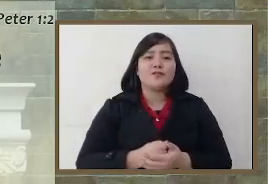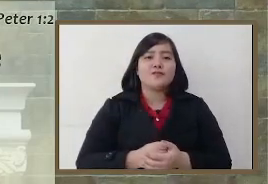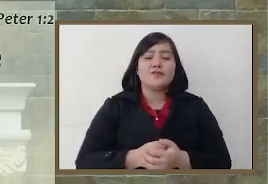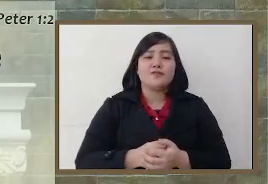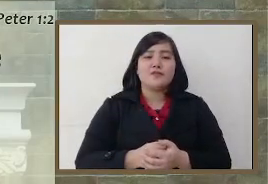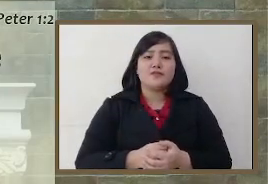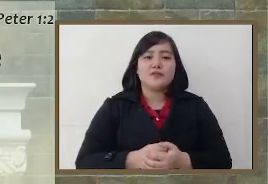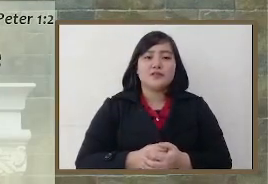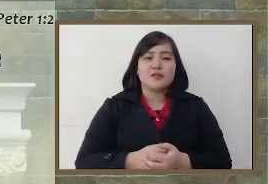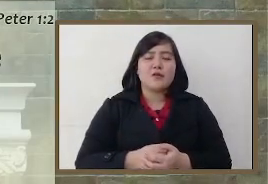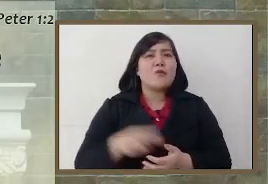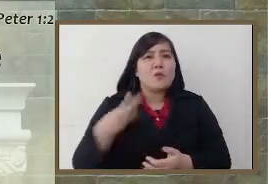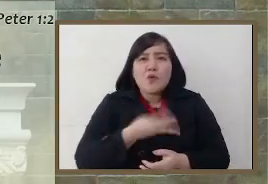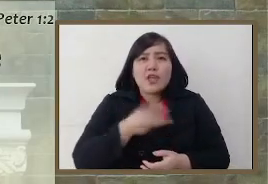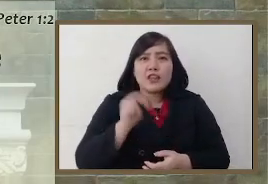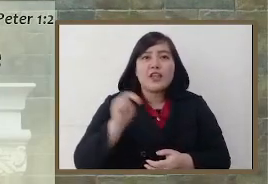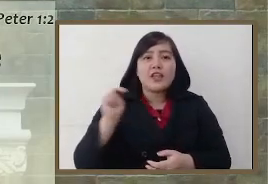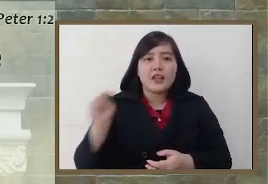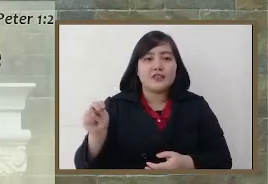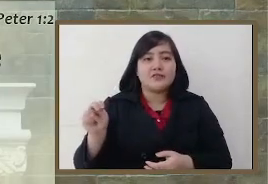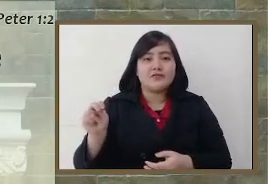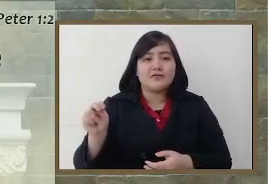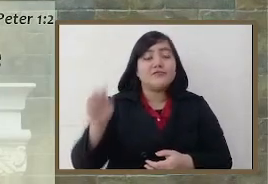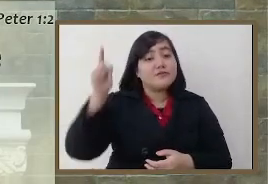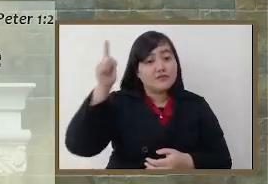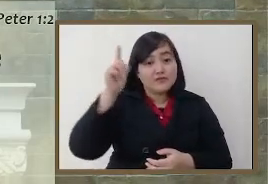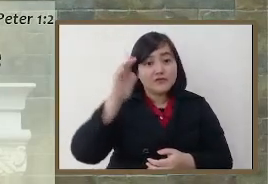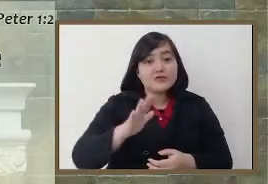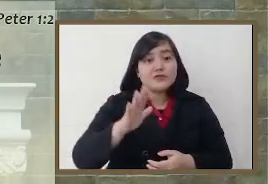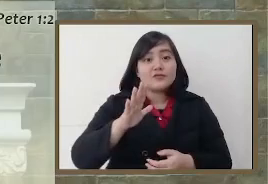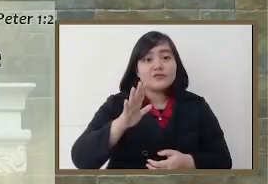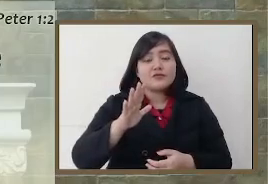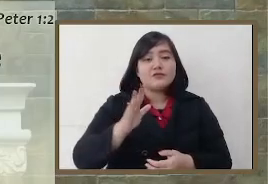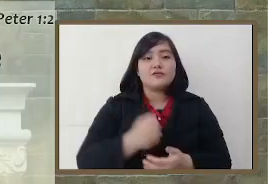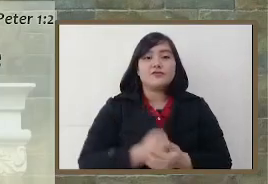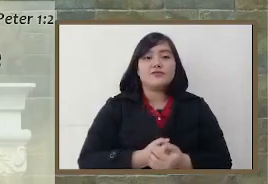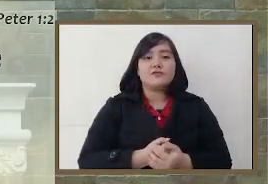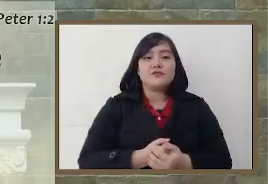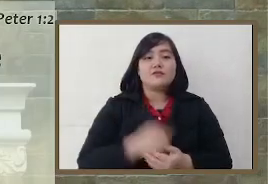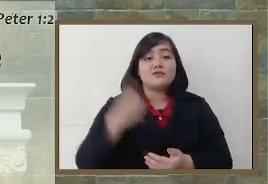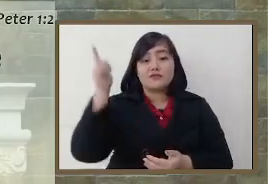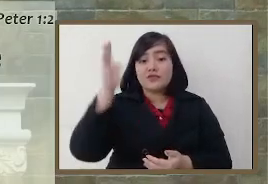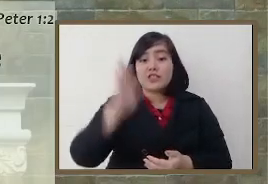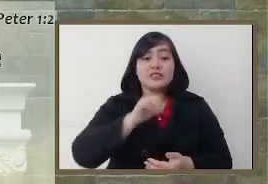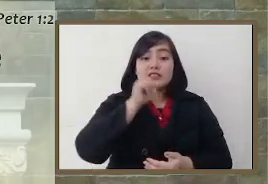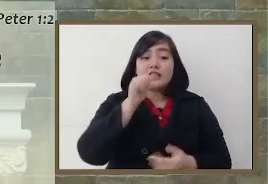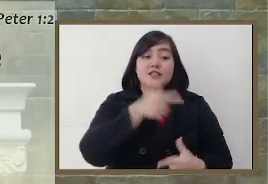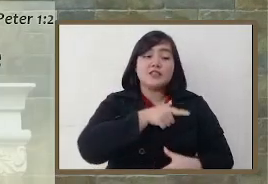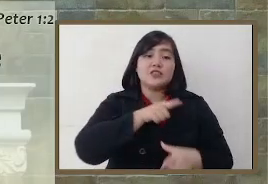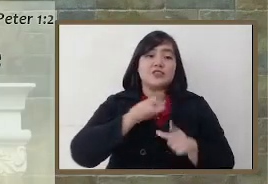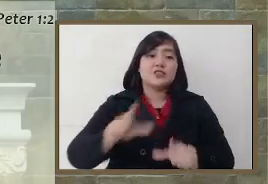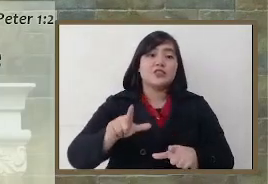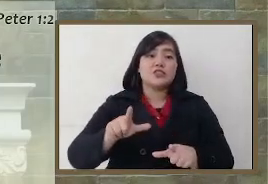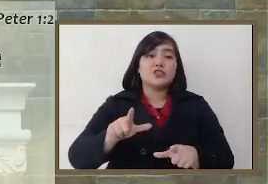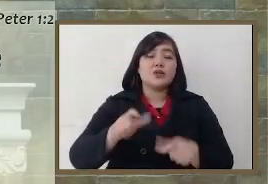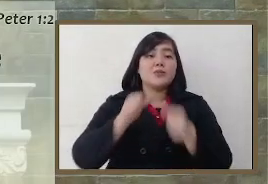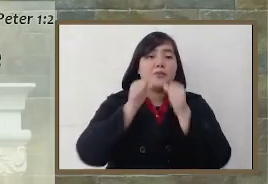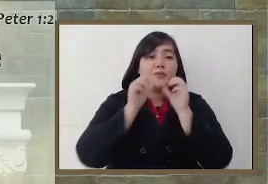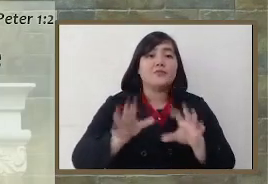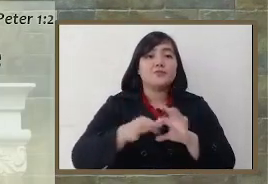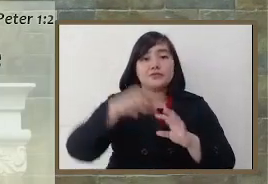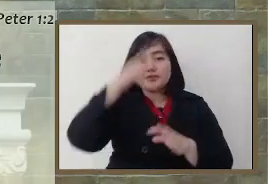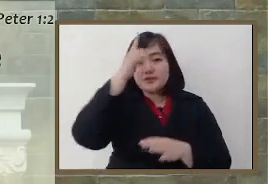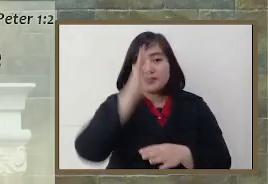ay kailangan natin. Grace is the unlimited favor of God.